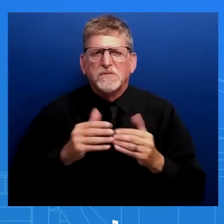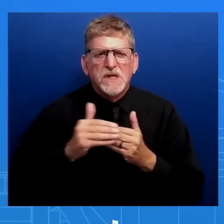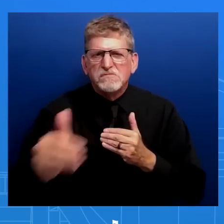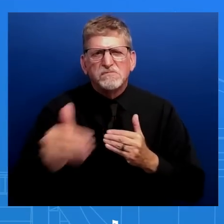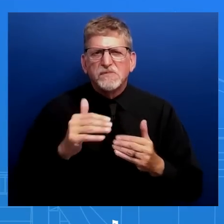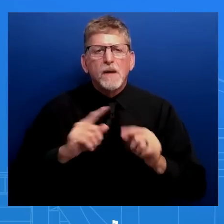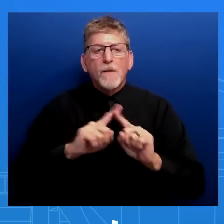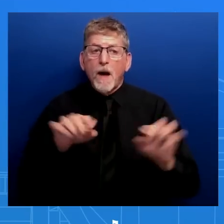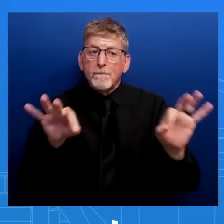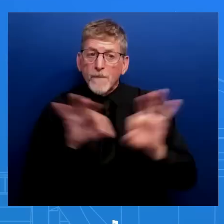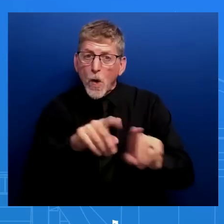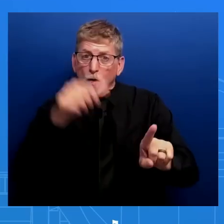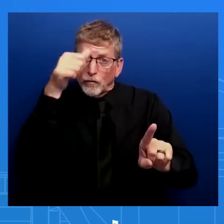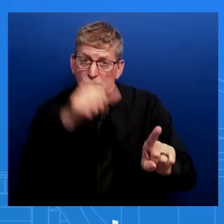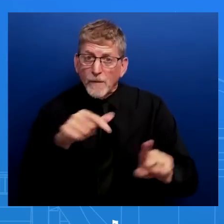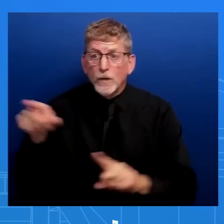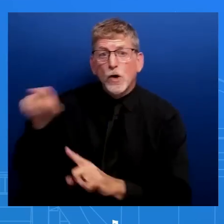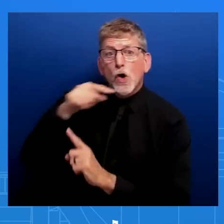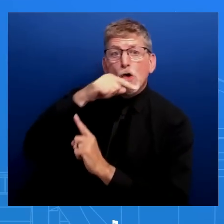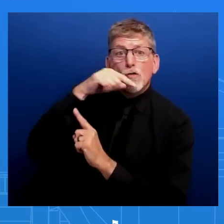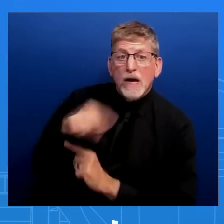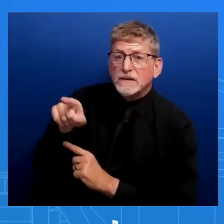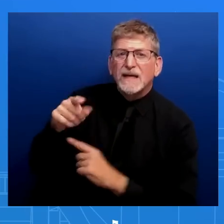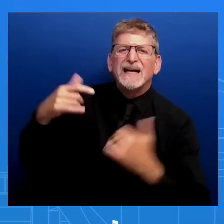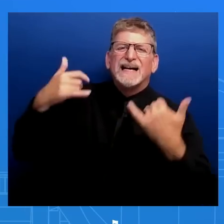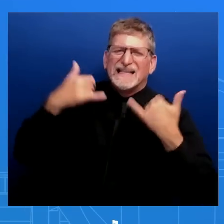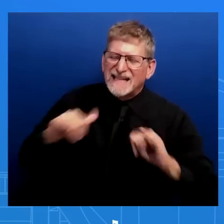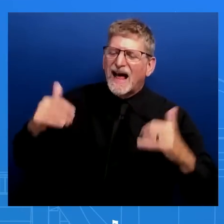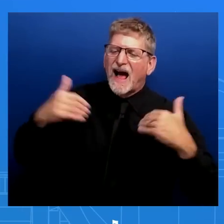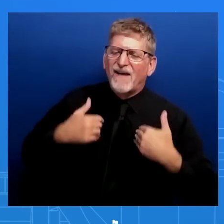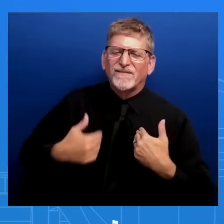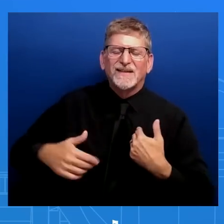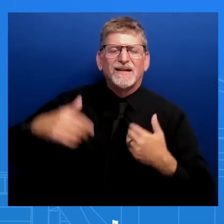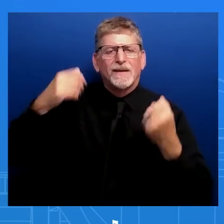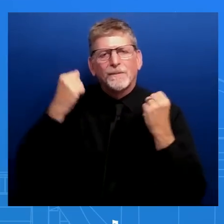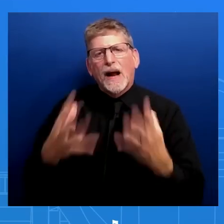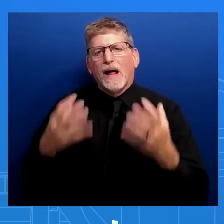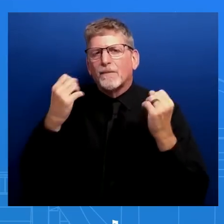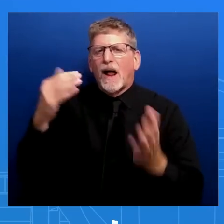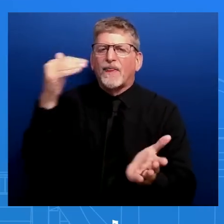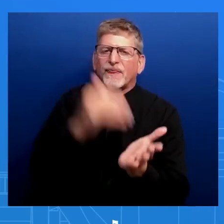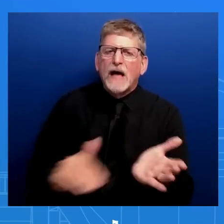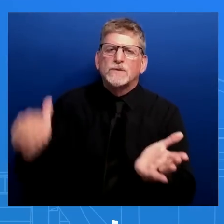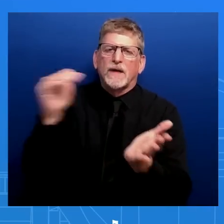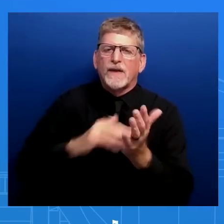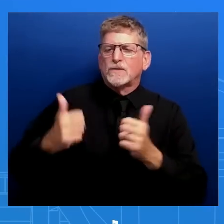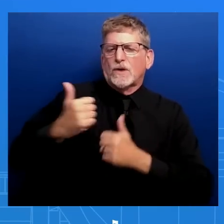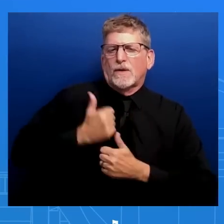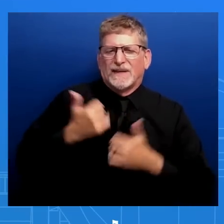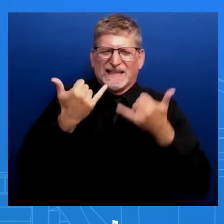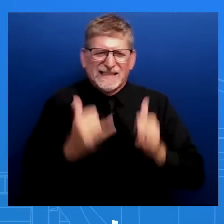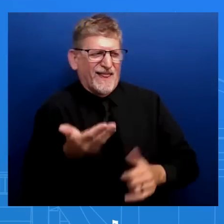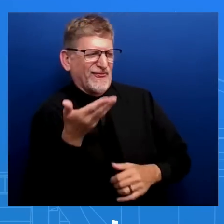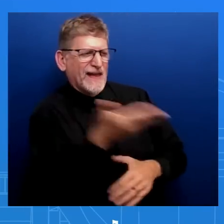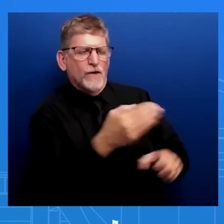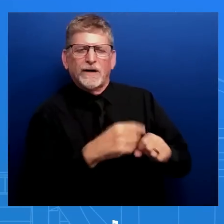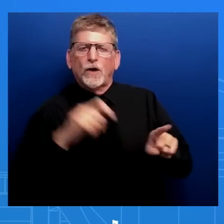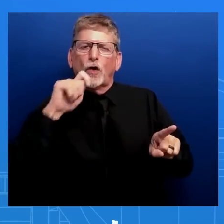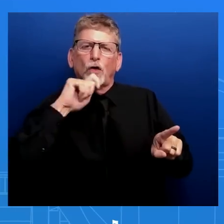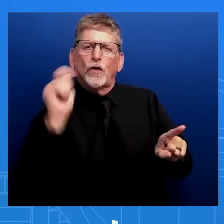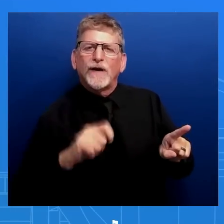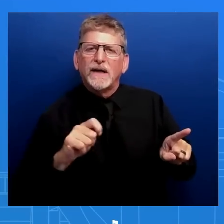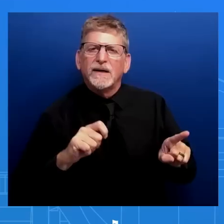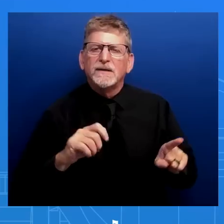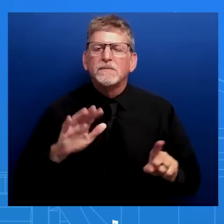have tens of thousands of troops inside Ukraine, and that, as I said in my opening statement, there's still active fighting going